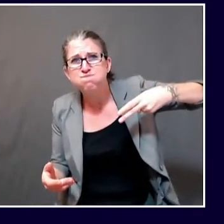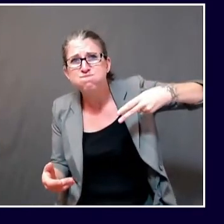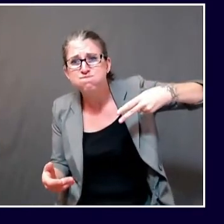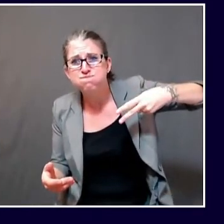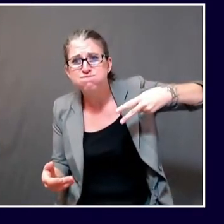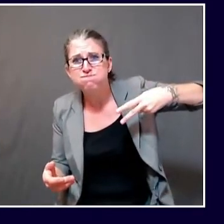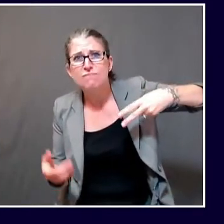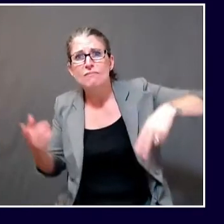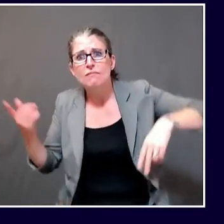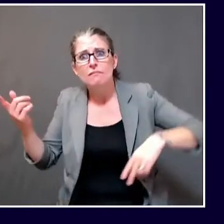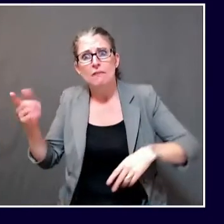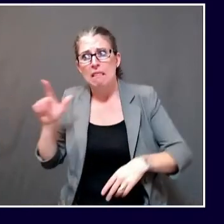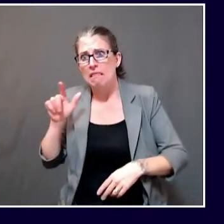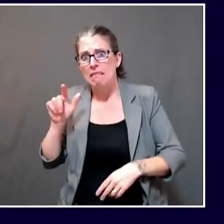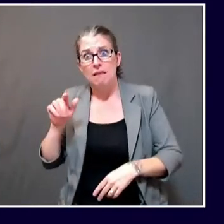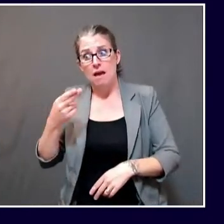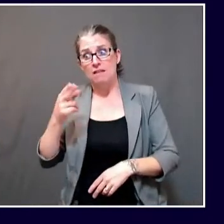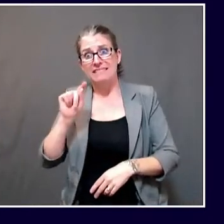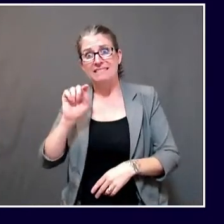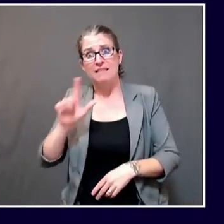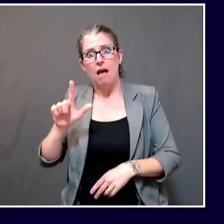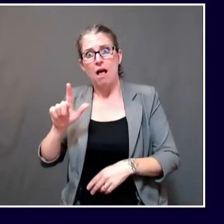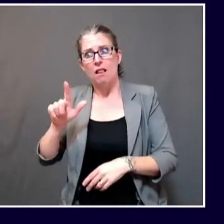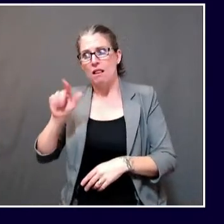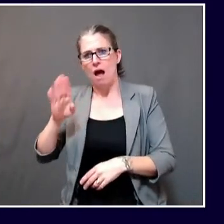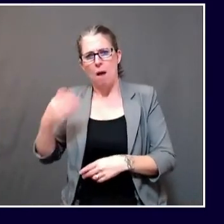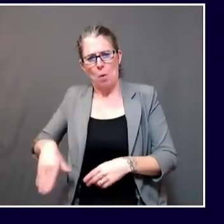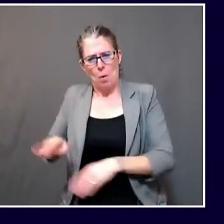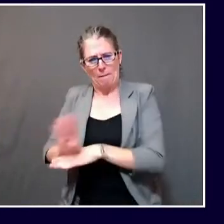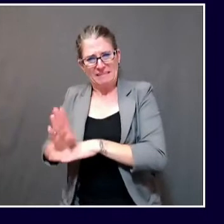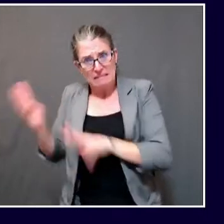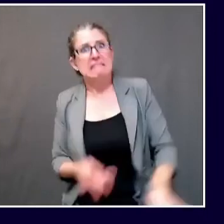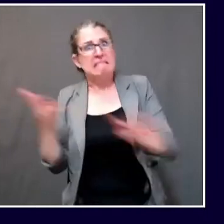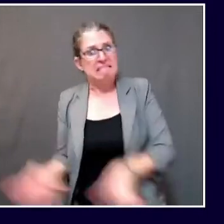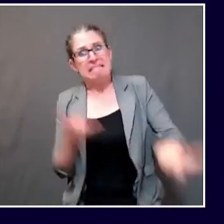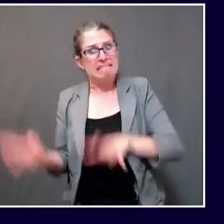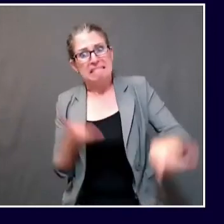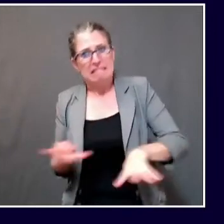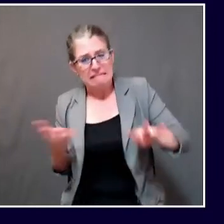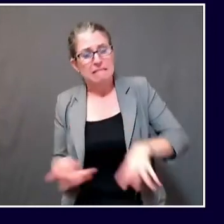we would do about 40,000 over a 12-month period.